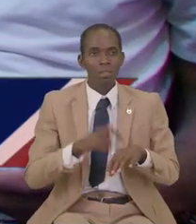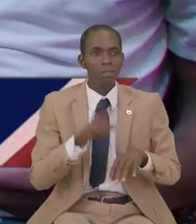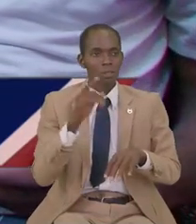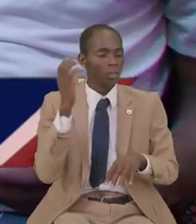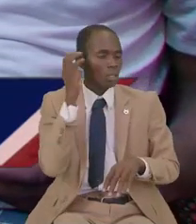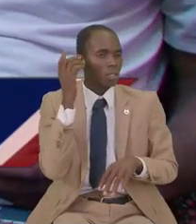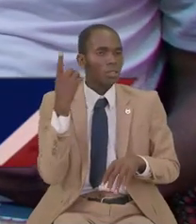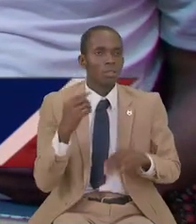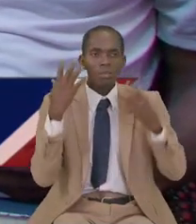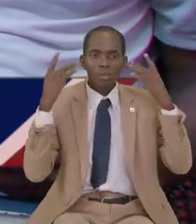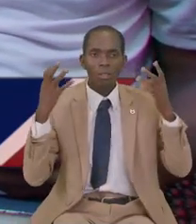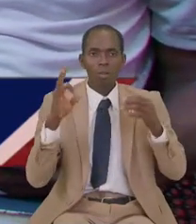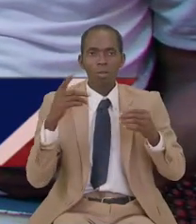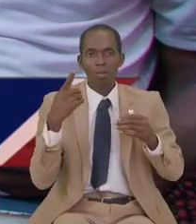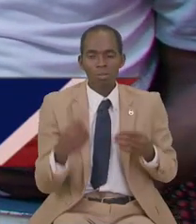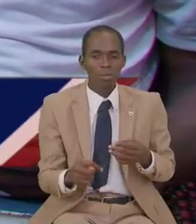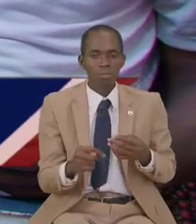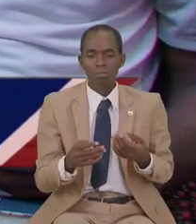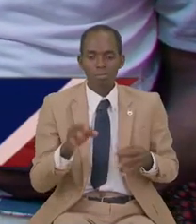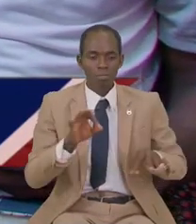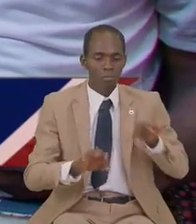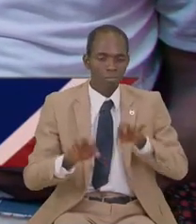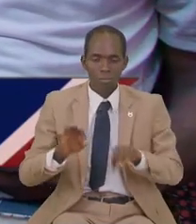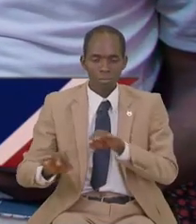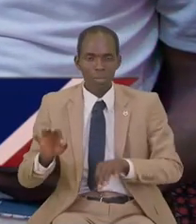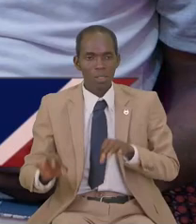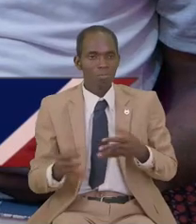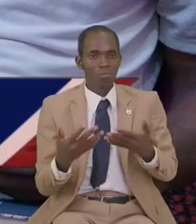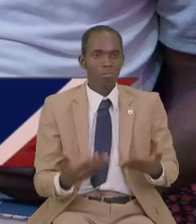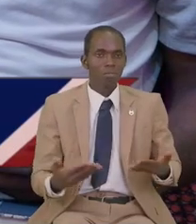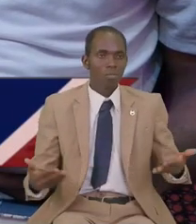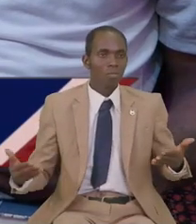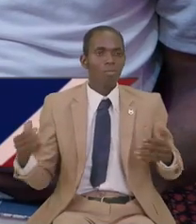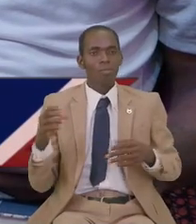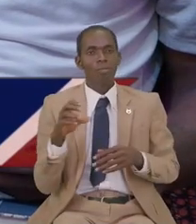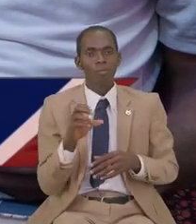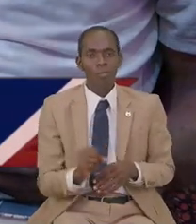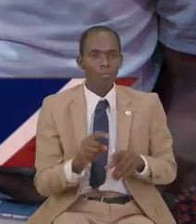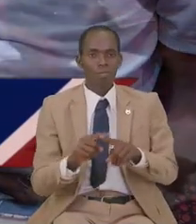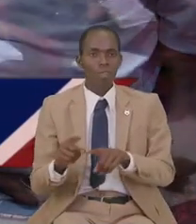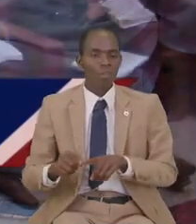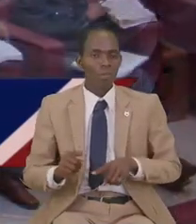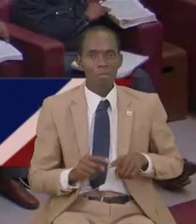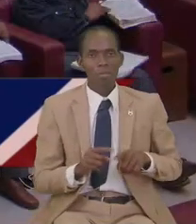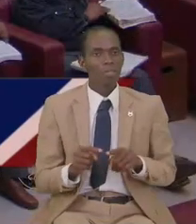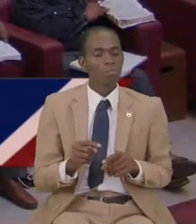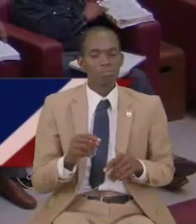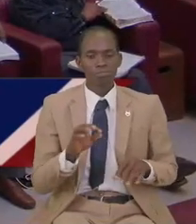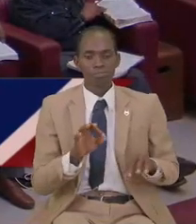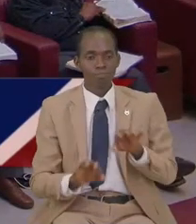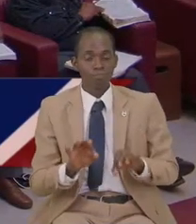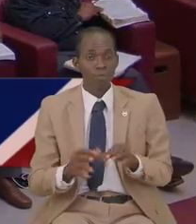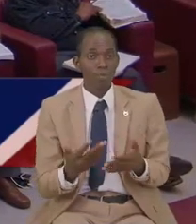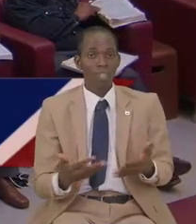the cornet and also of the flute and harp and sackbut and psaltery and dulcimer